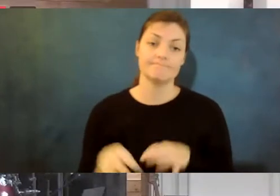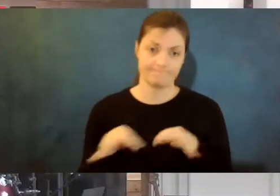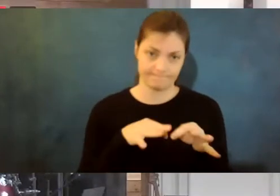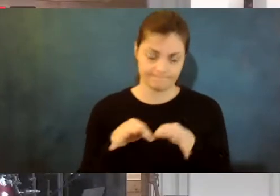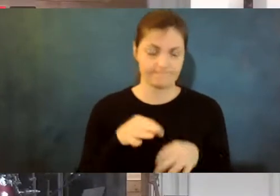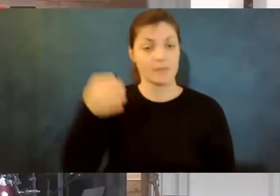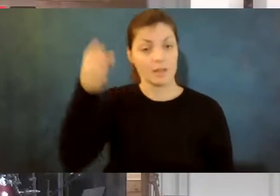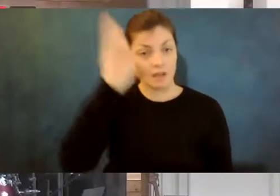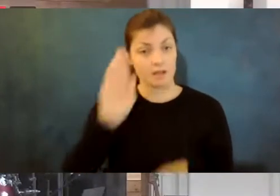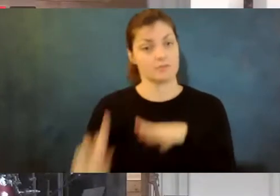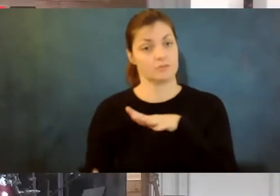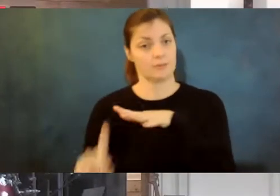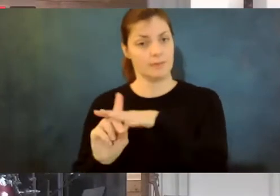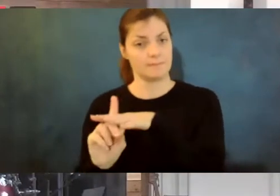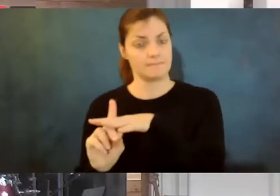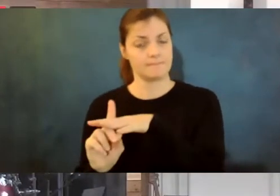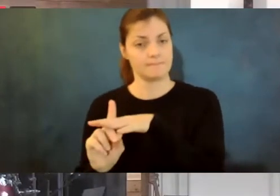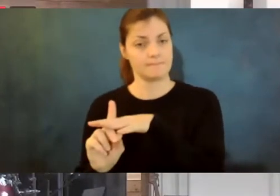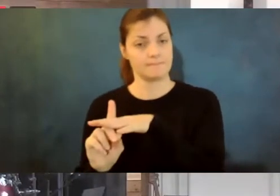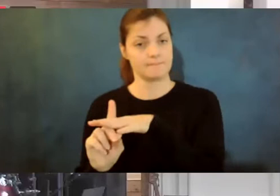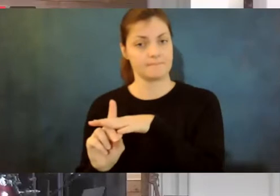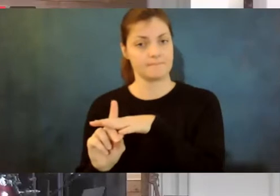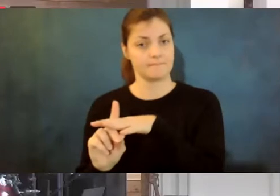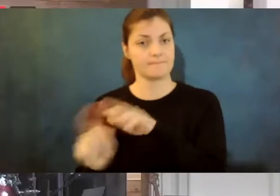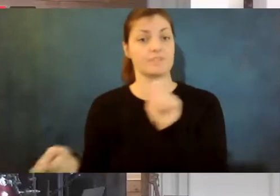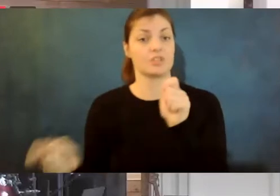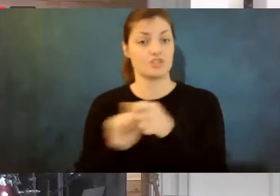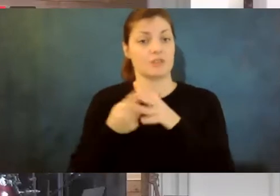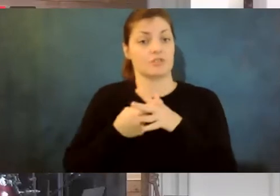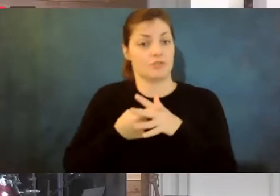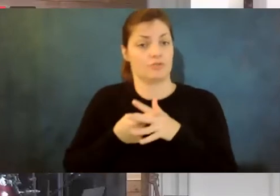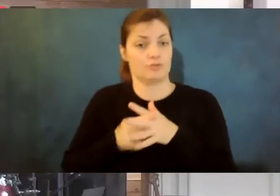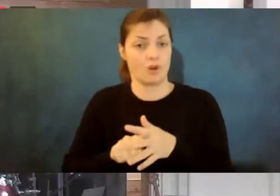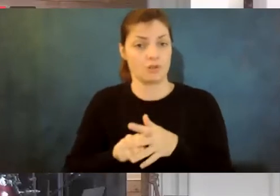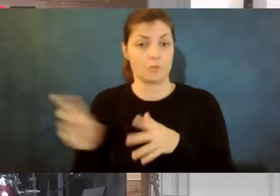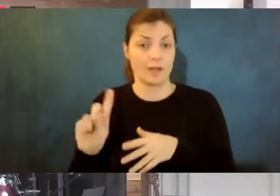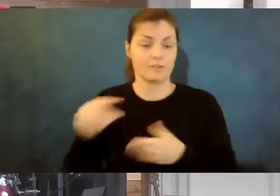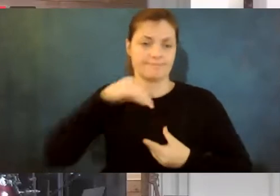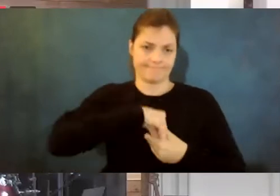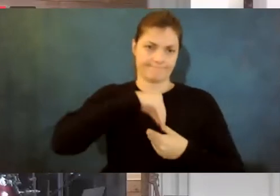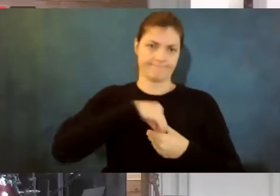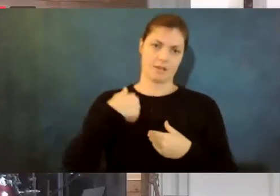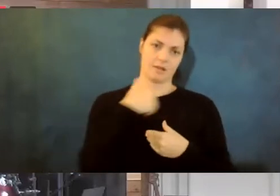God shows up and the change begins in us.